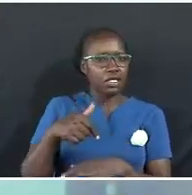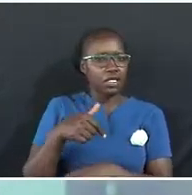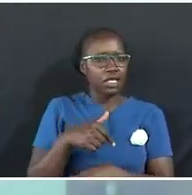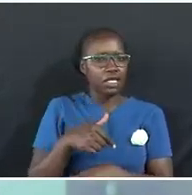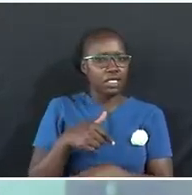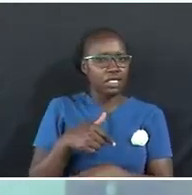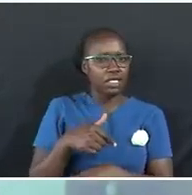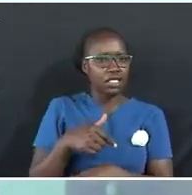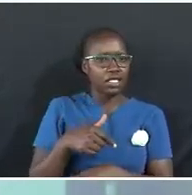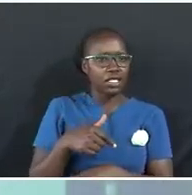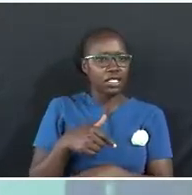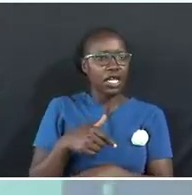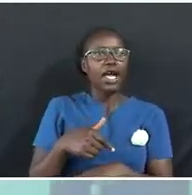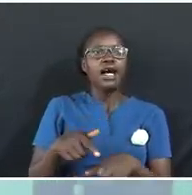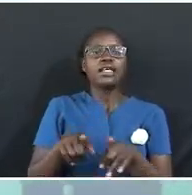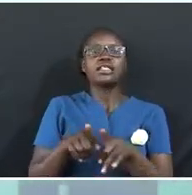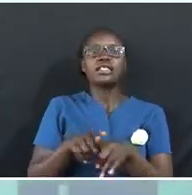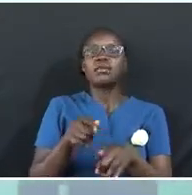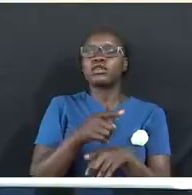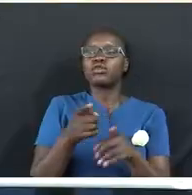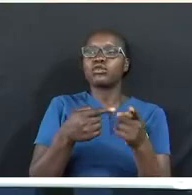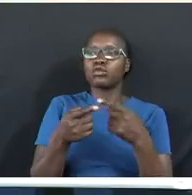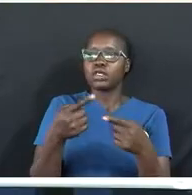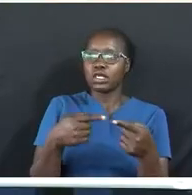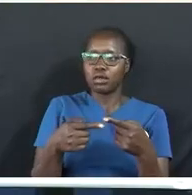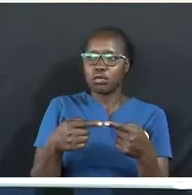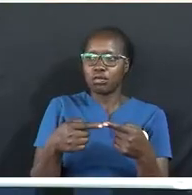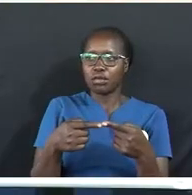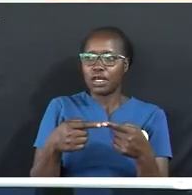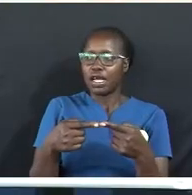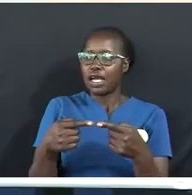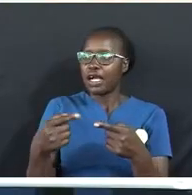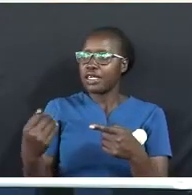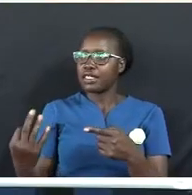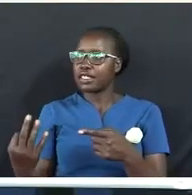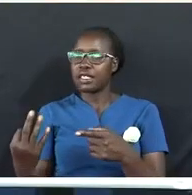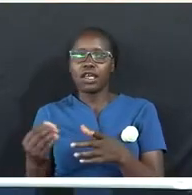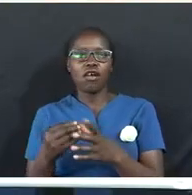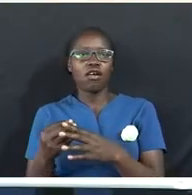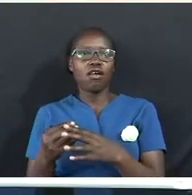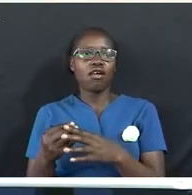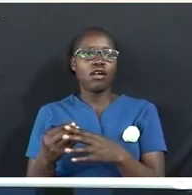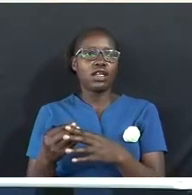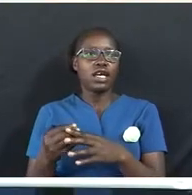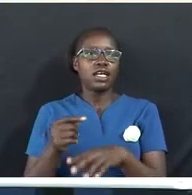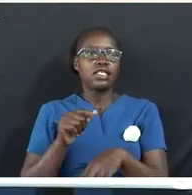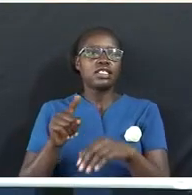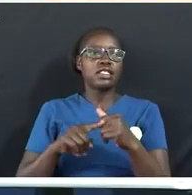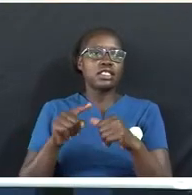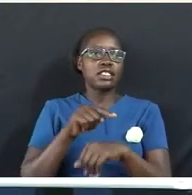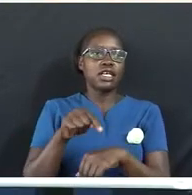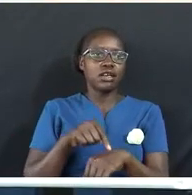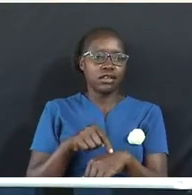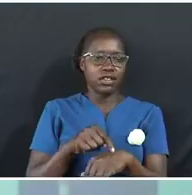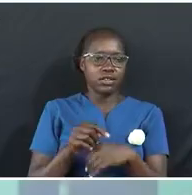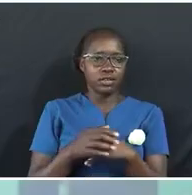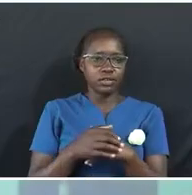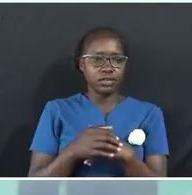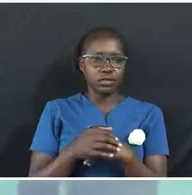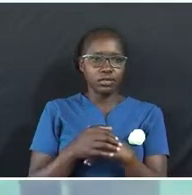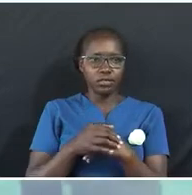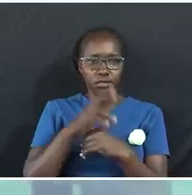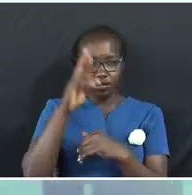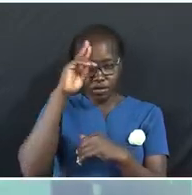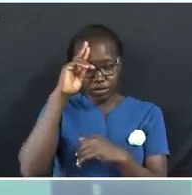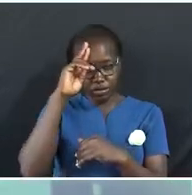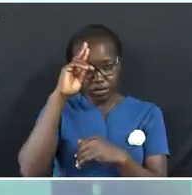more important, the same as those who came at 3 or even at 6th hour. The reason